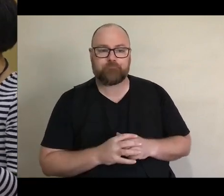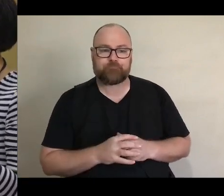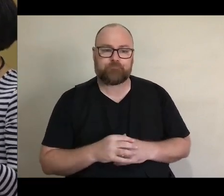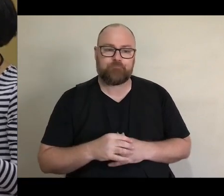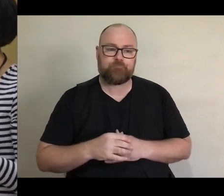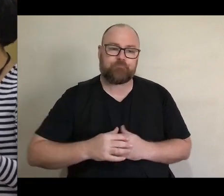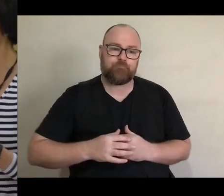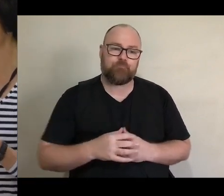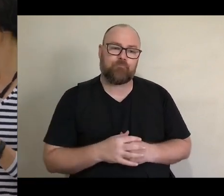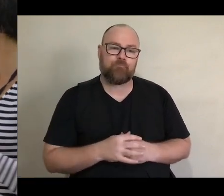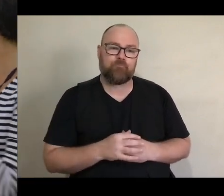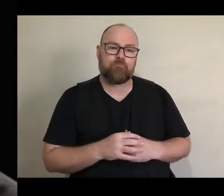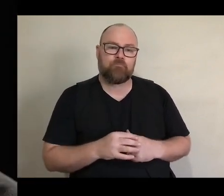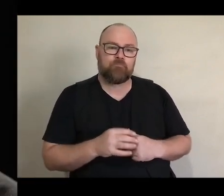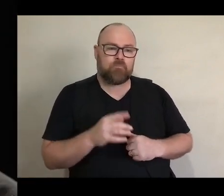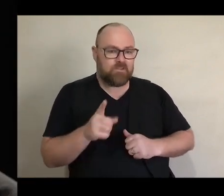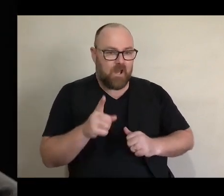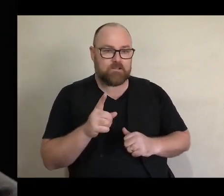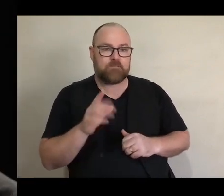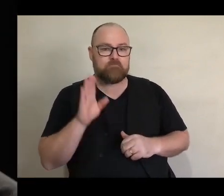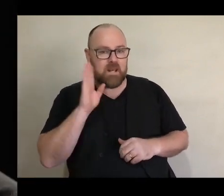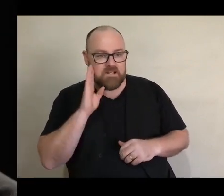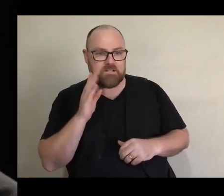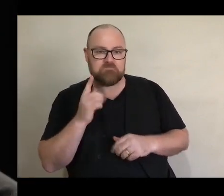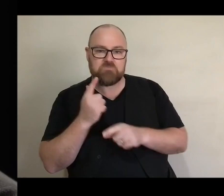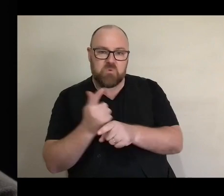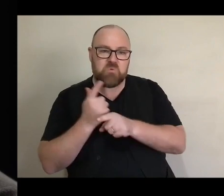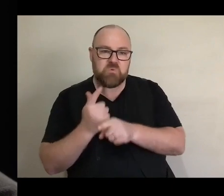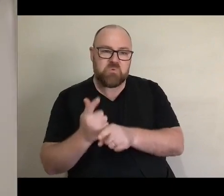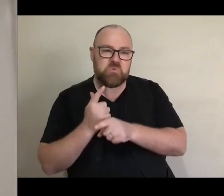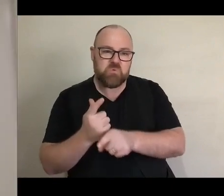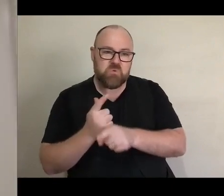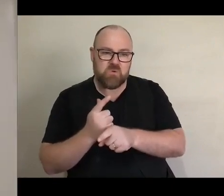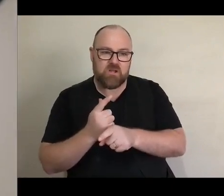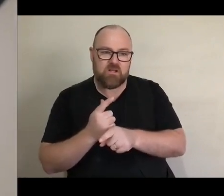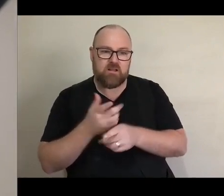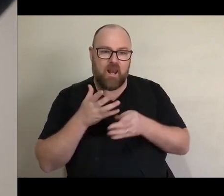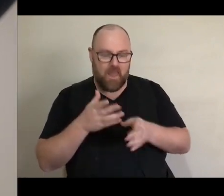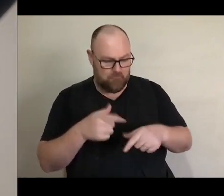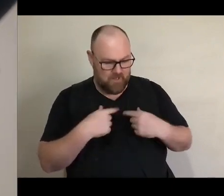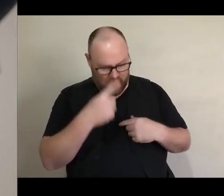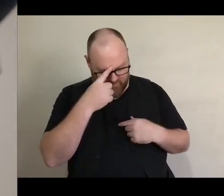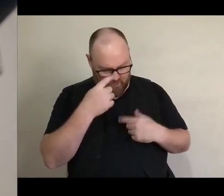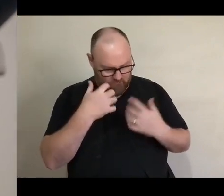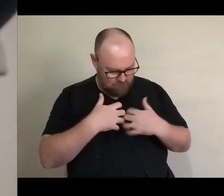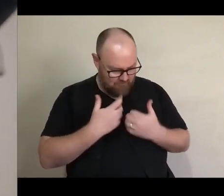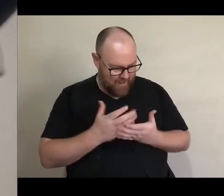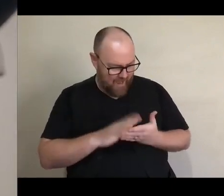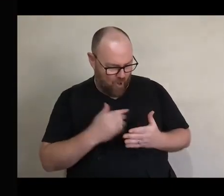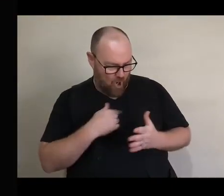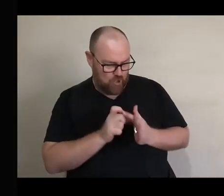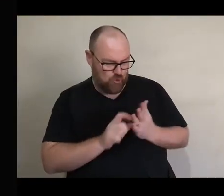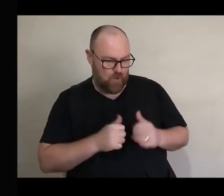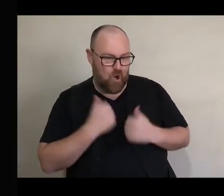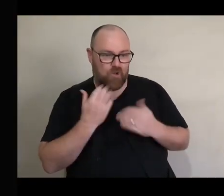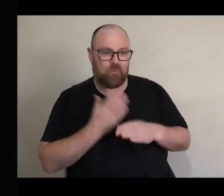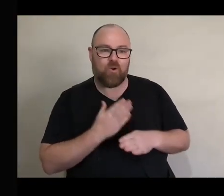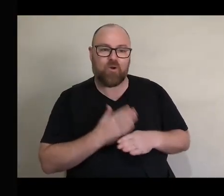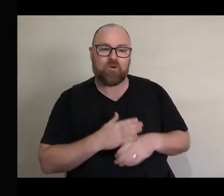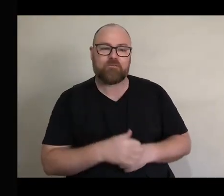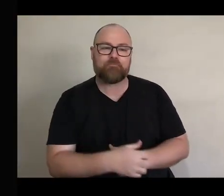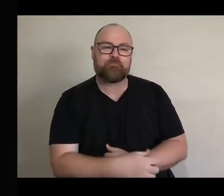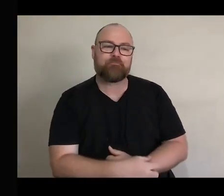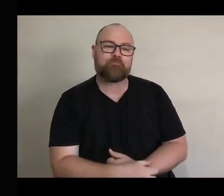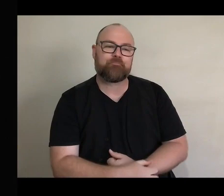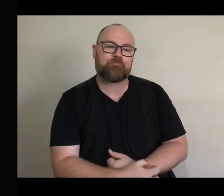paintings. Just listening to the talk kind of allowed me to think about how I do things in my work and kind of to bring all that with me. I feel like I'm